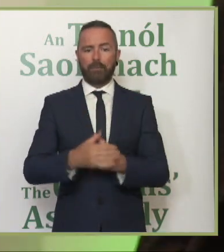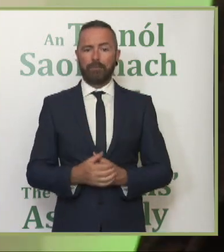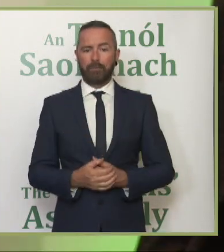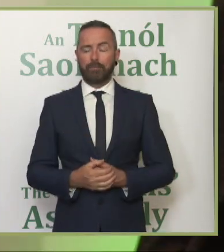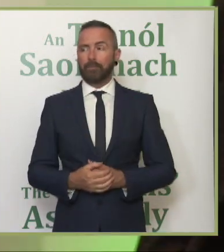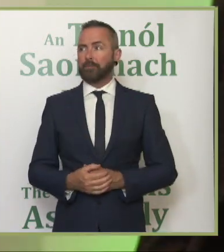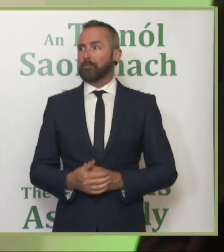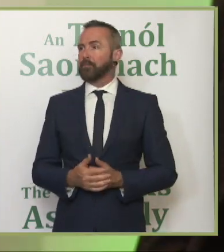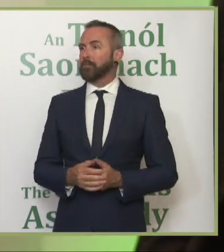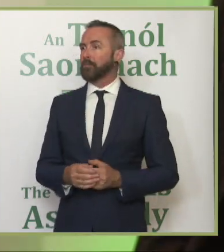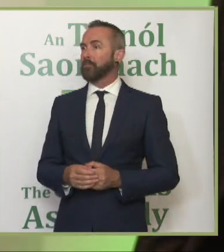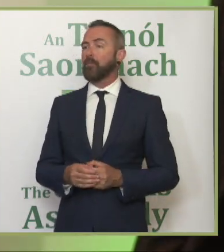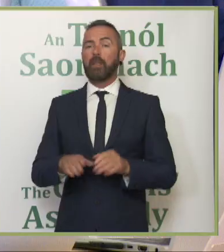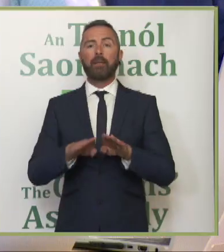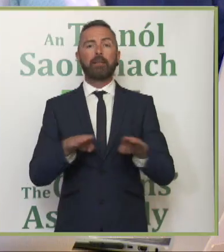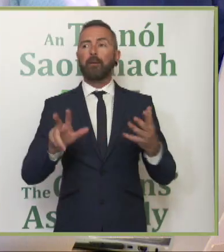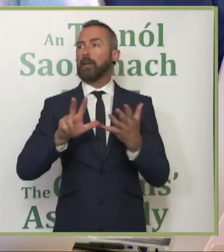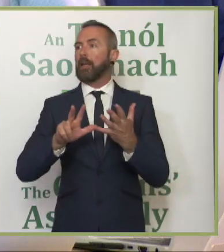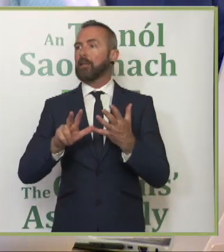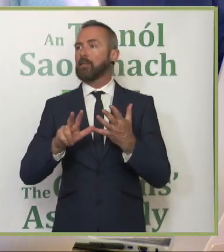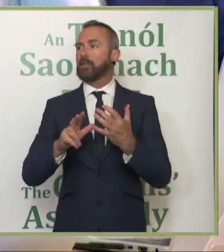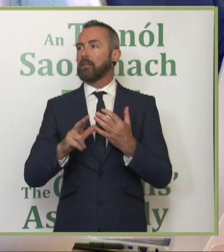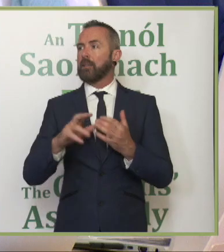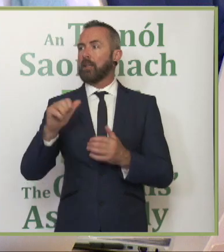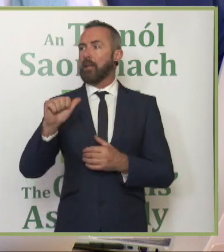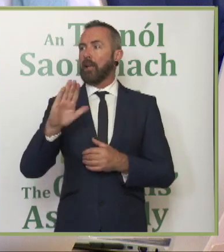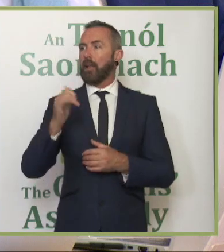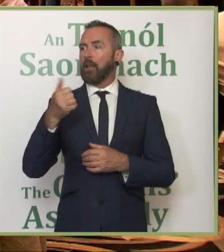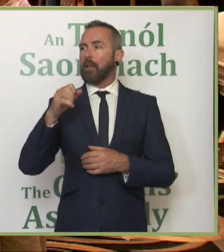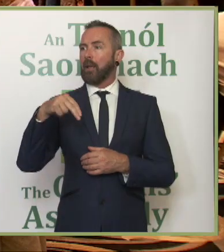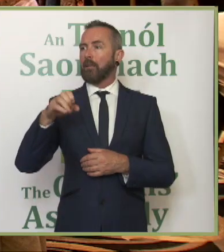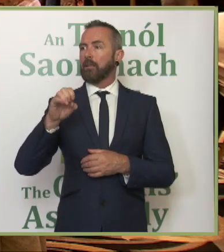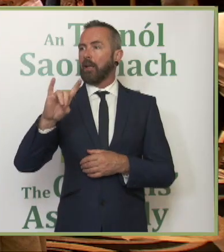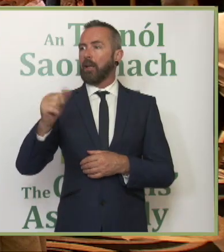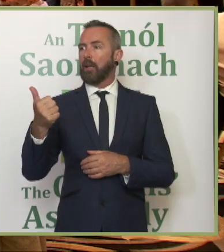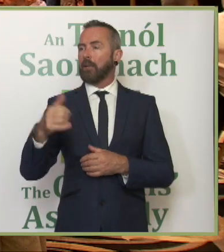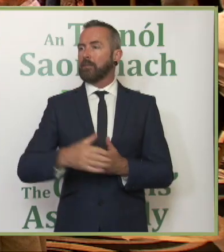appreciated. Thank you. Table 8, can I just go to Alana, please?